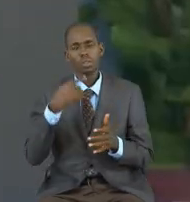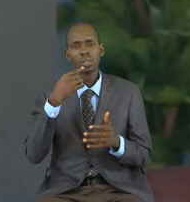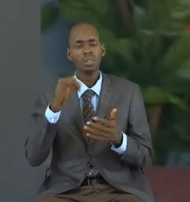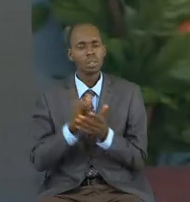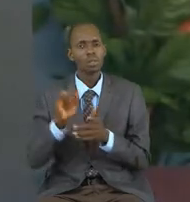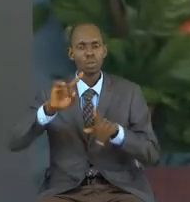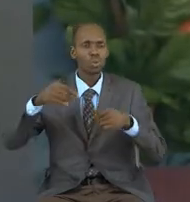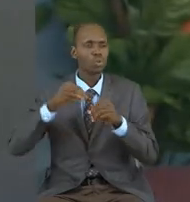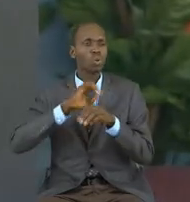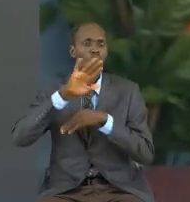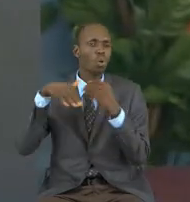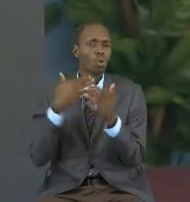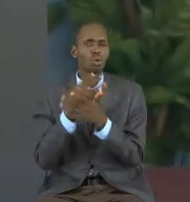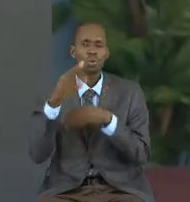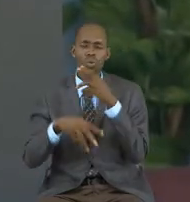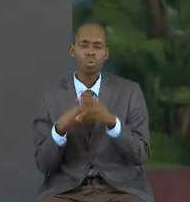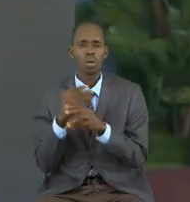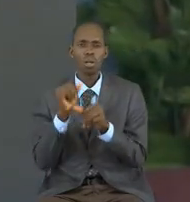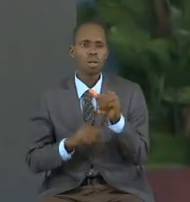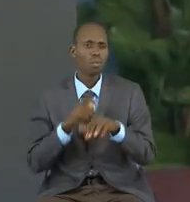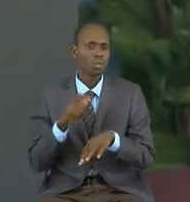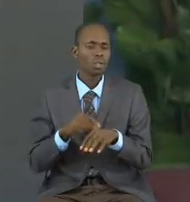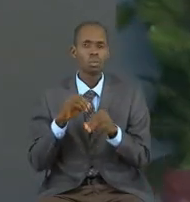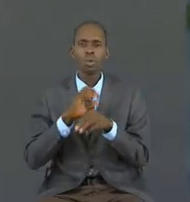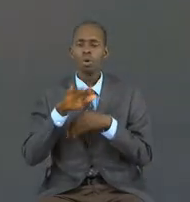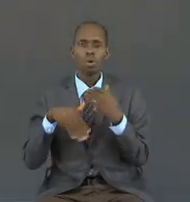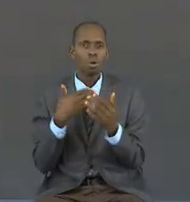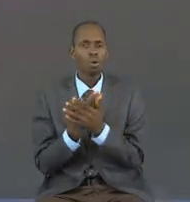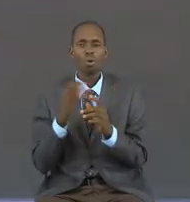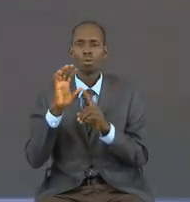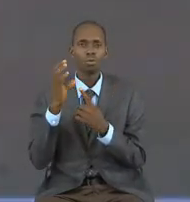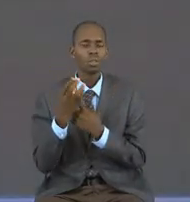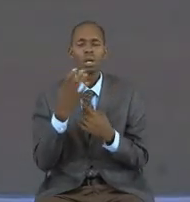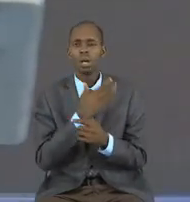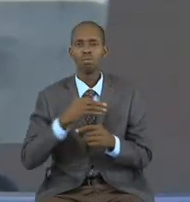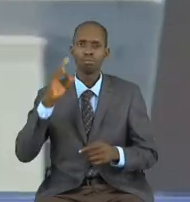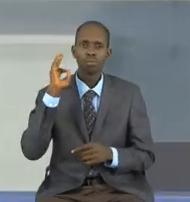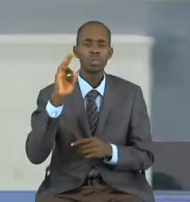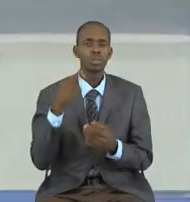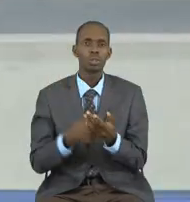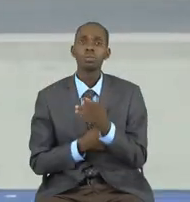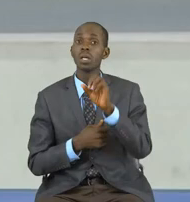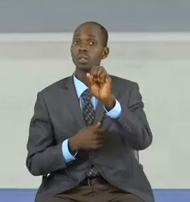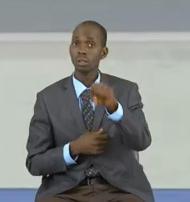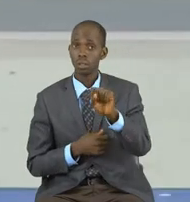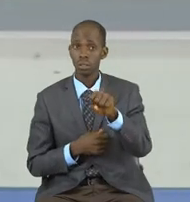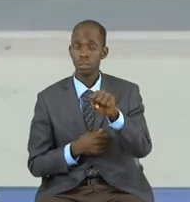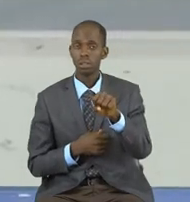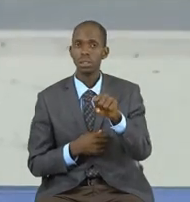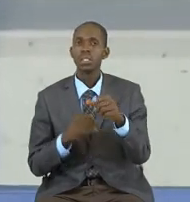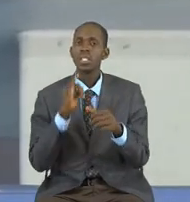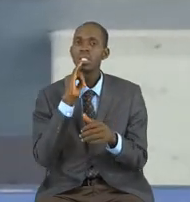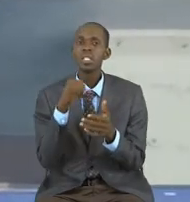world, every time, in every condition, and preach the gospel to them. Yes. Is it time? Are